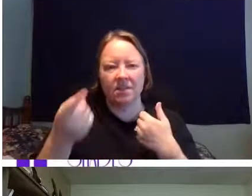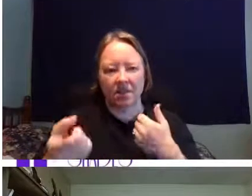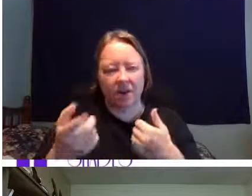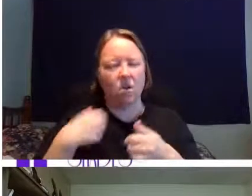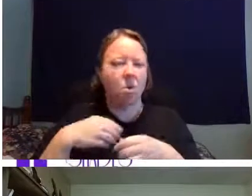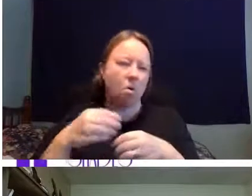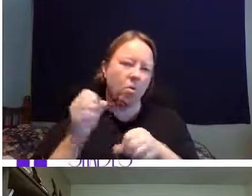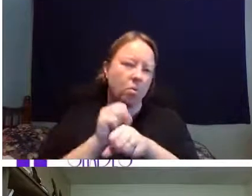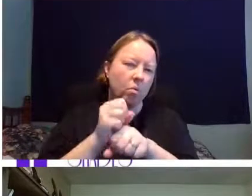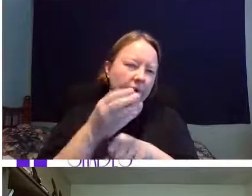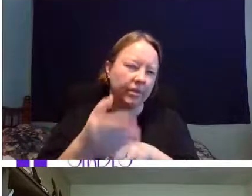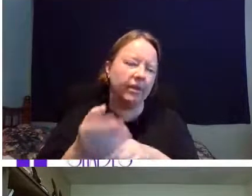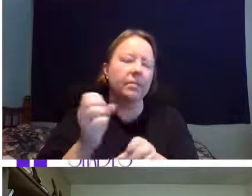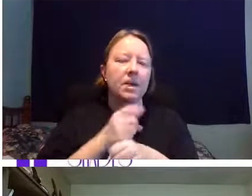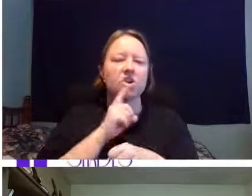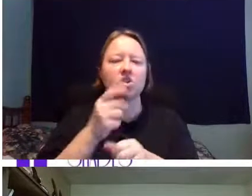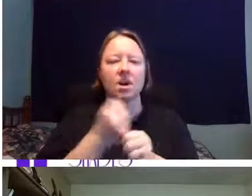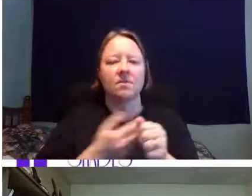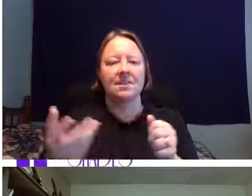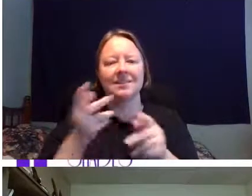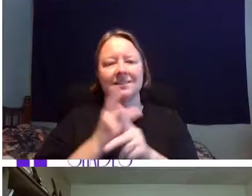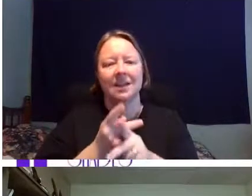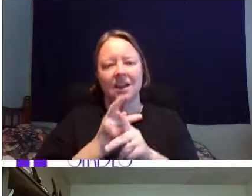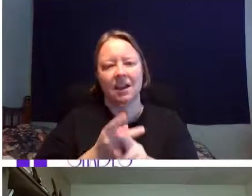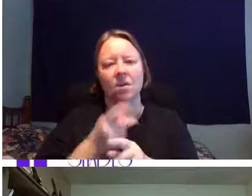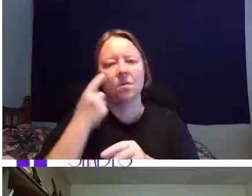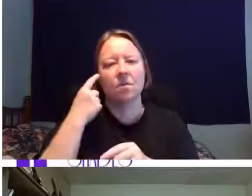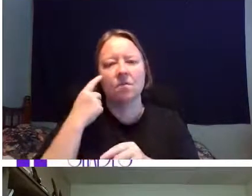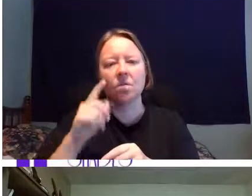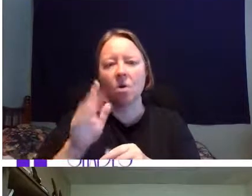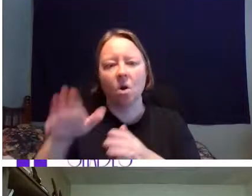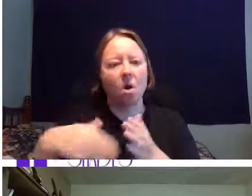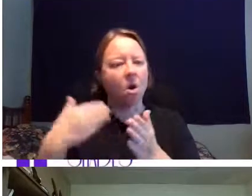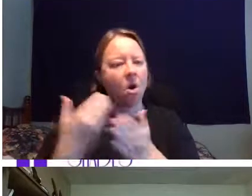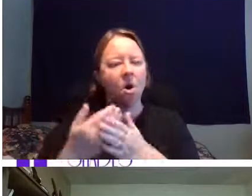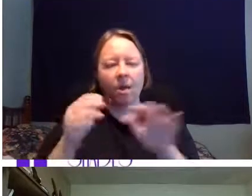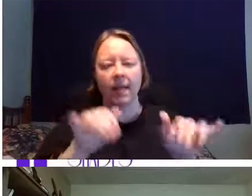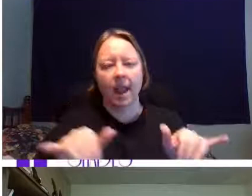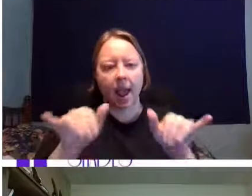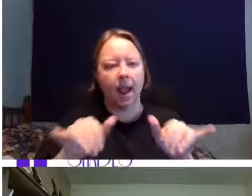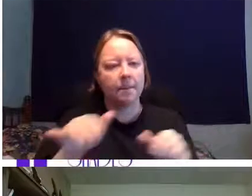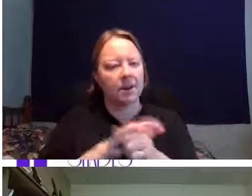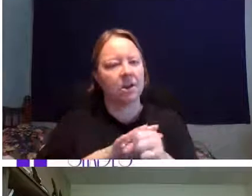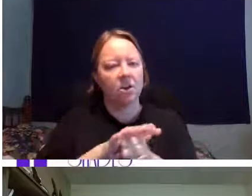sure everything is taken care of as far as all those common areas.